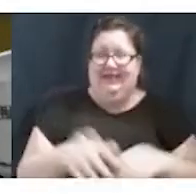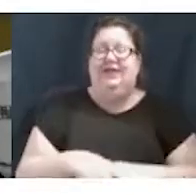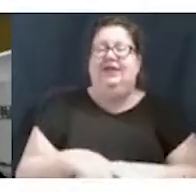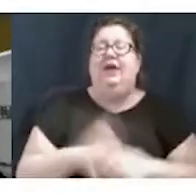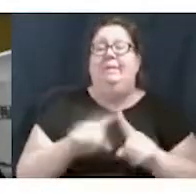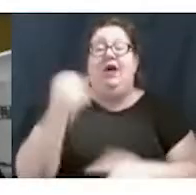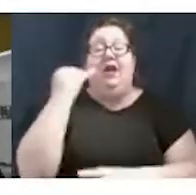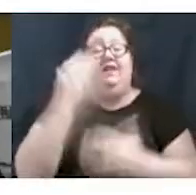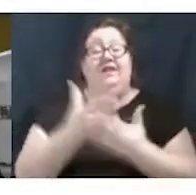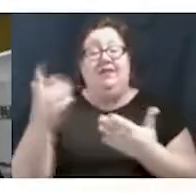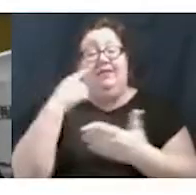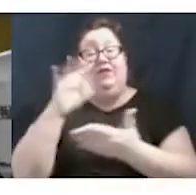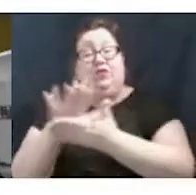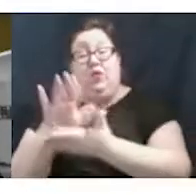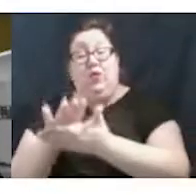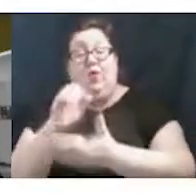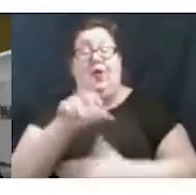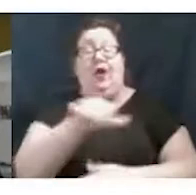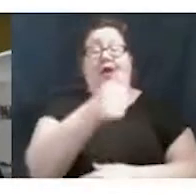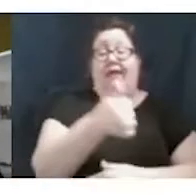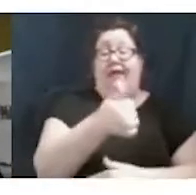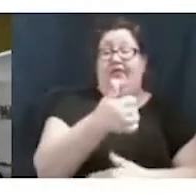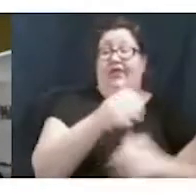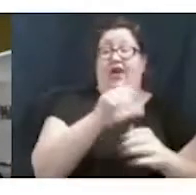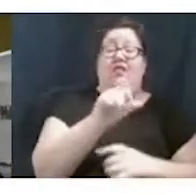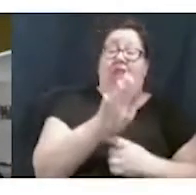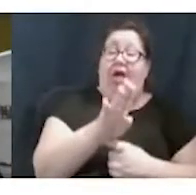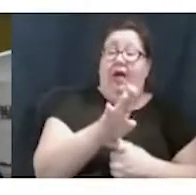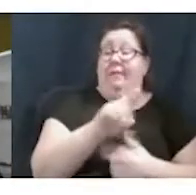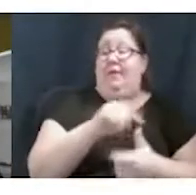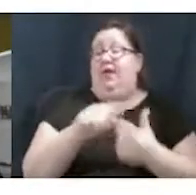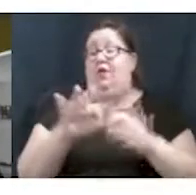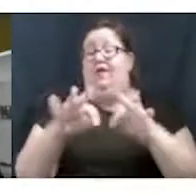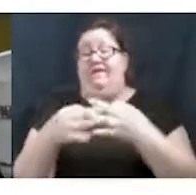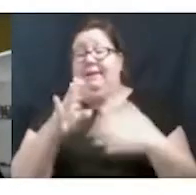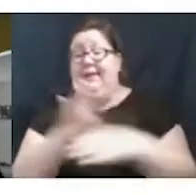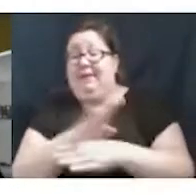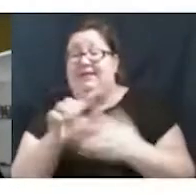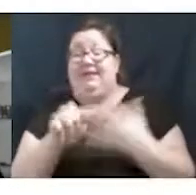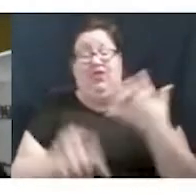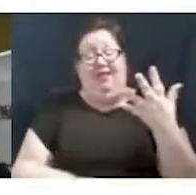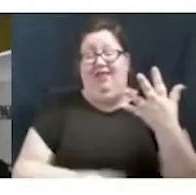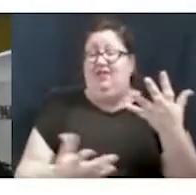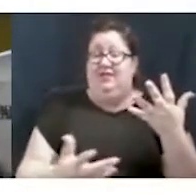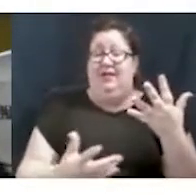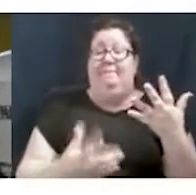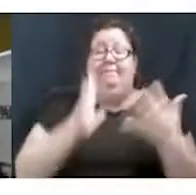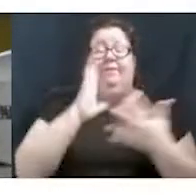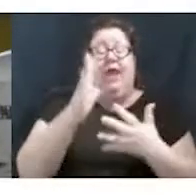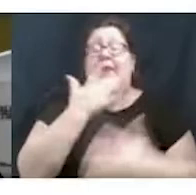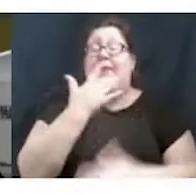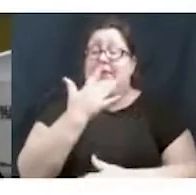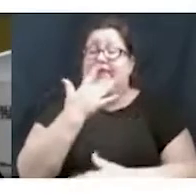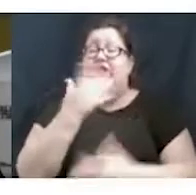it's something for school or something for another a club or a family business or anything else, I would much rather them